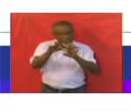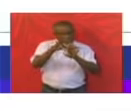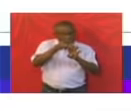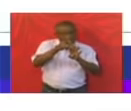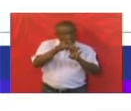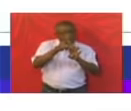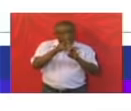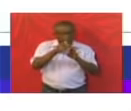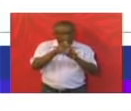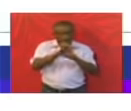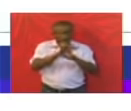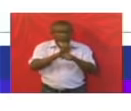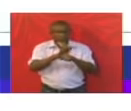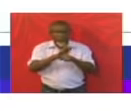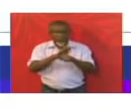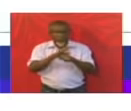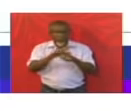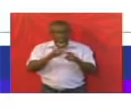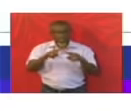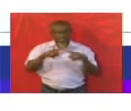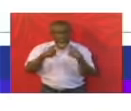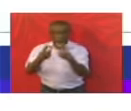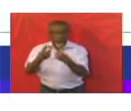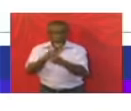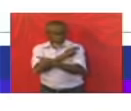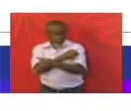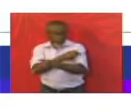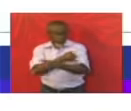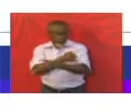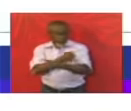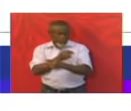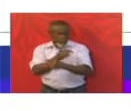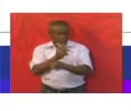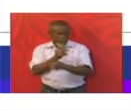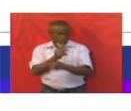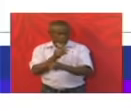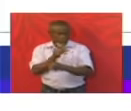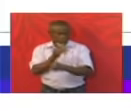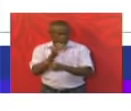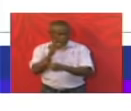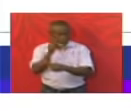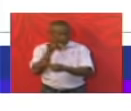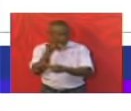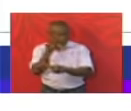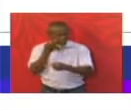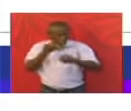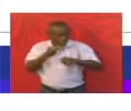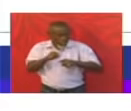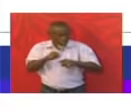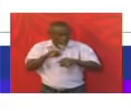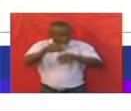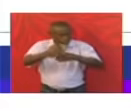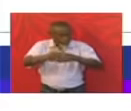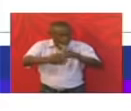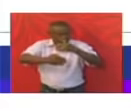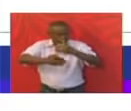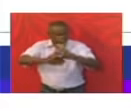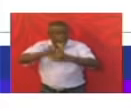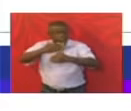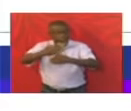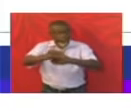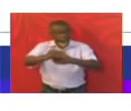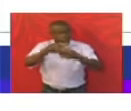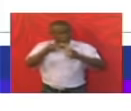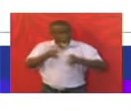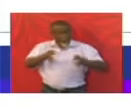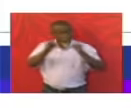admitted to the hospital? So is that trend being looked at, and is in fact that important to